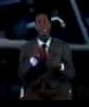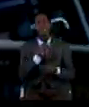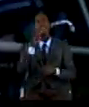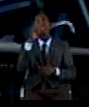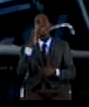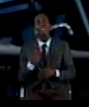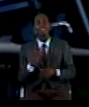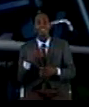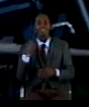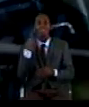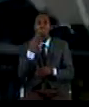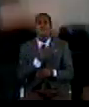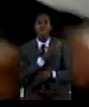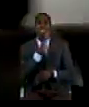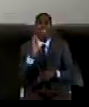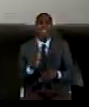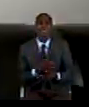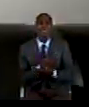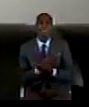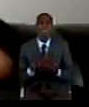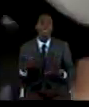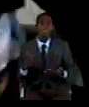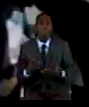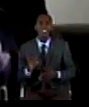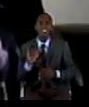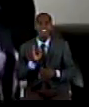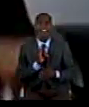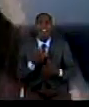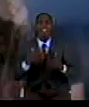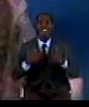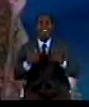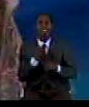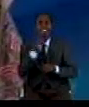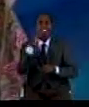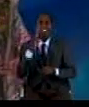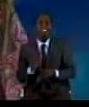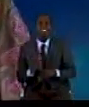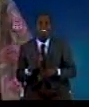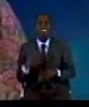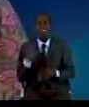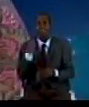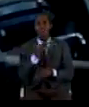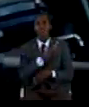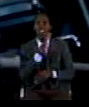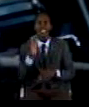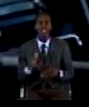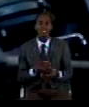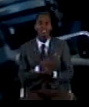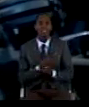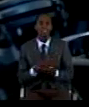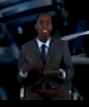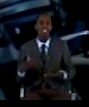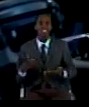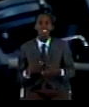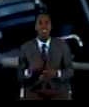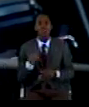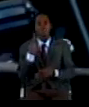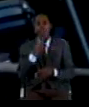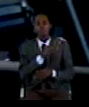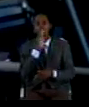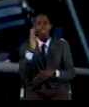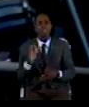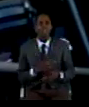have a God who never fails. I have a God. Who never, who